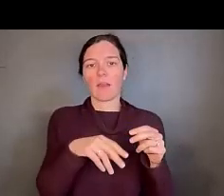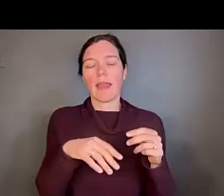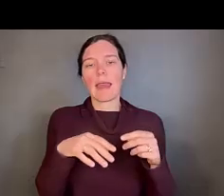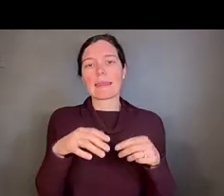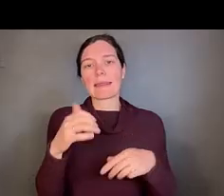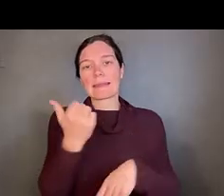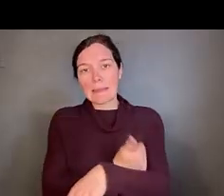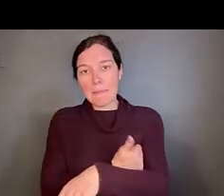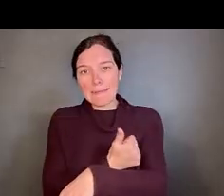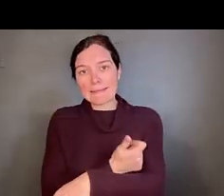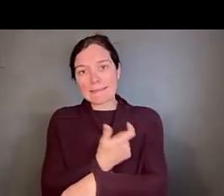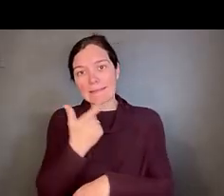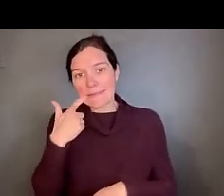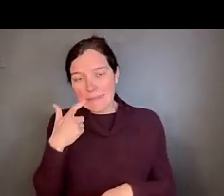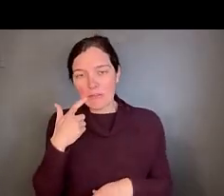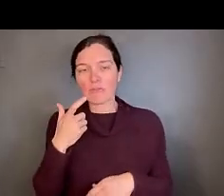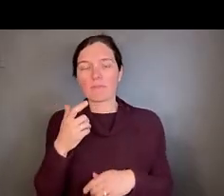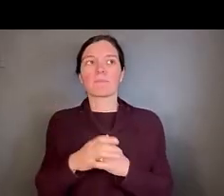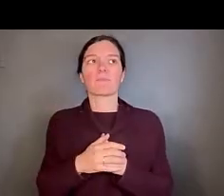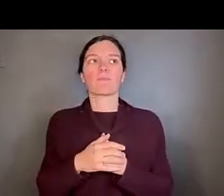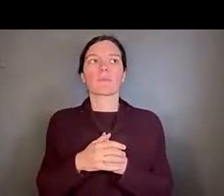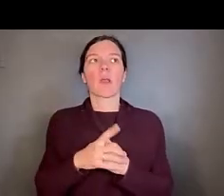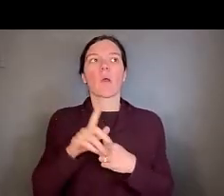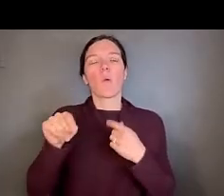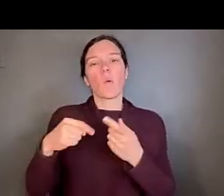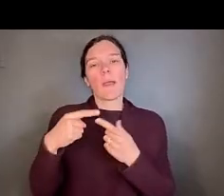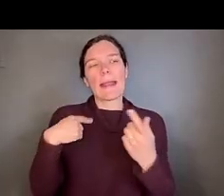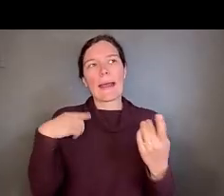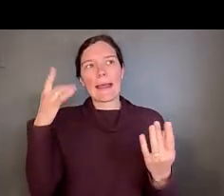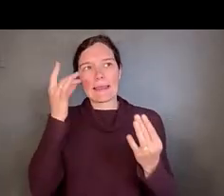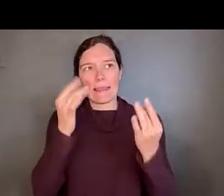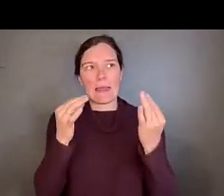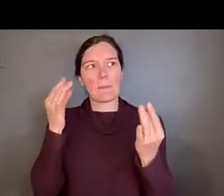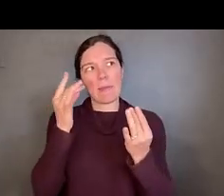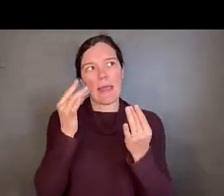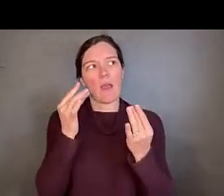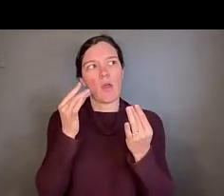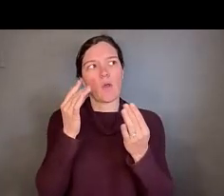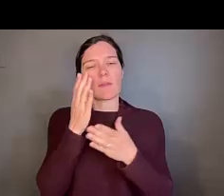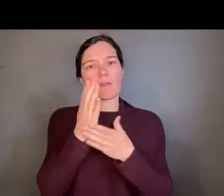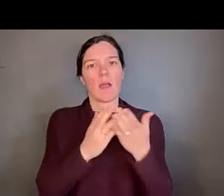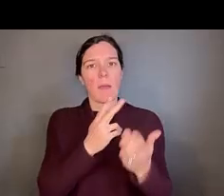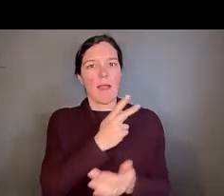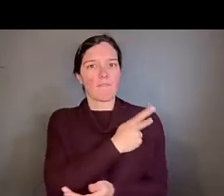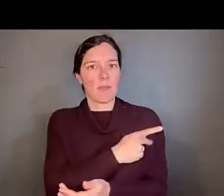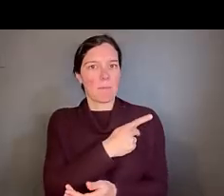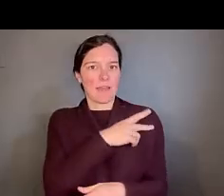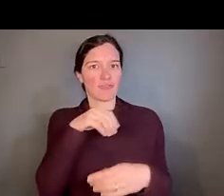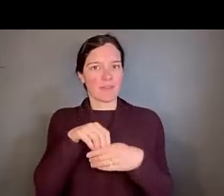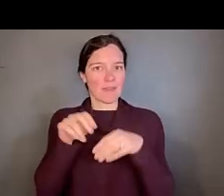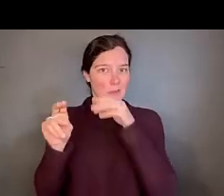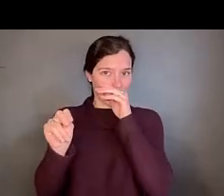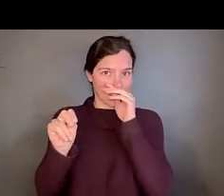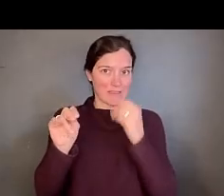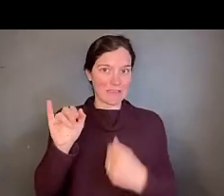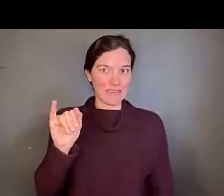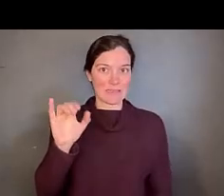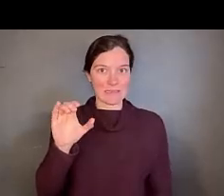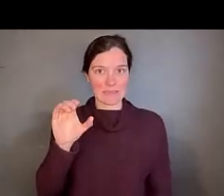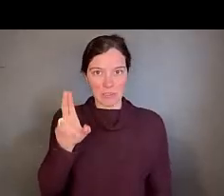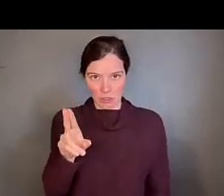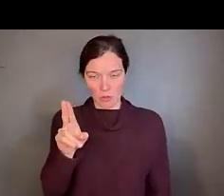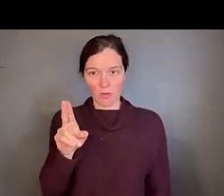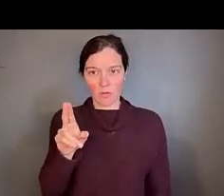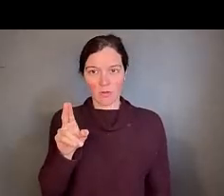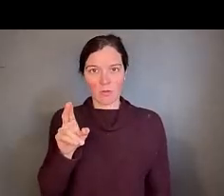misuse, that when I think about, some of the patients that are in the NICU, we do